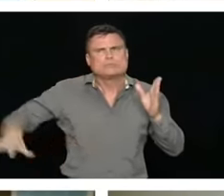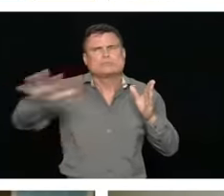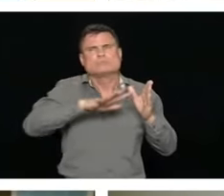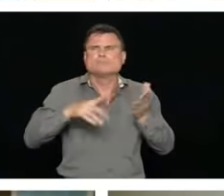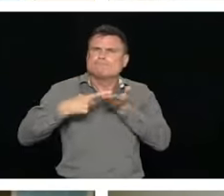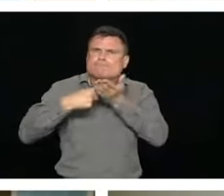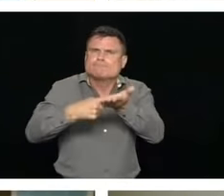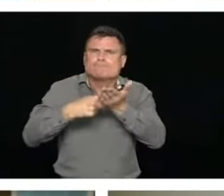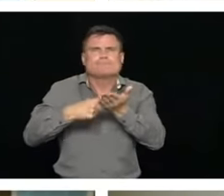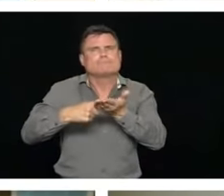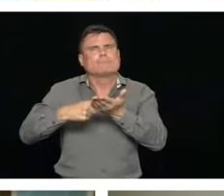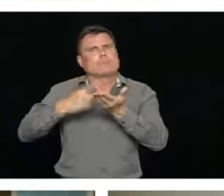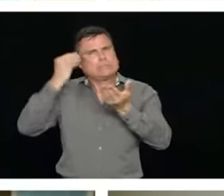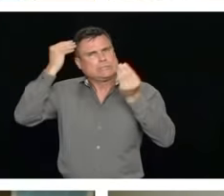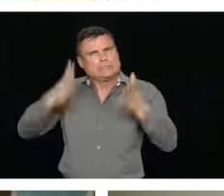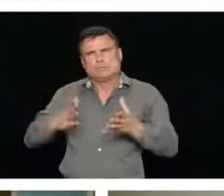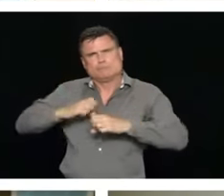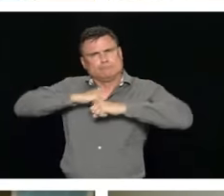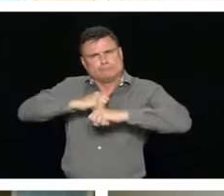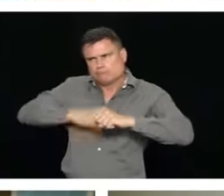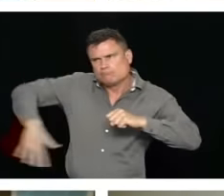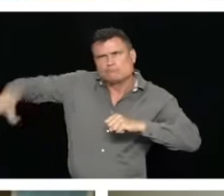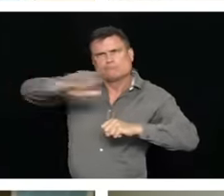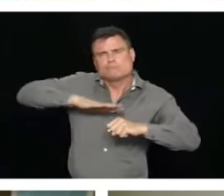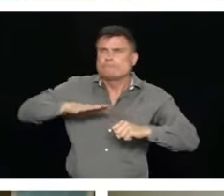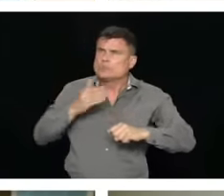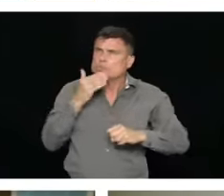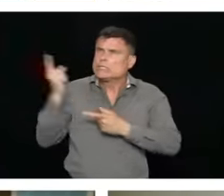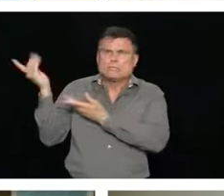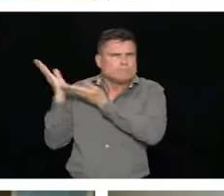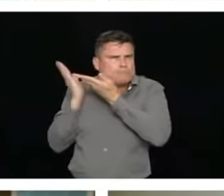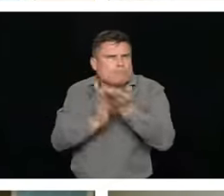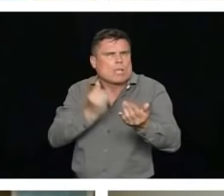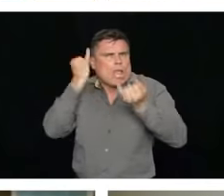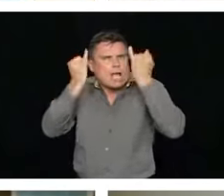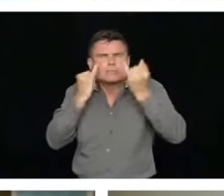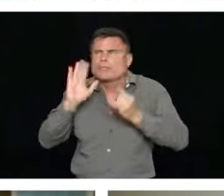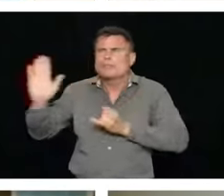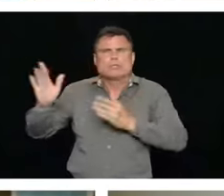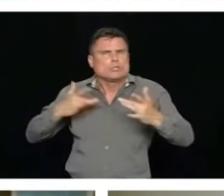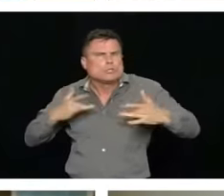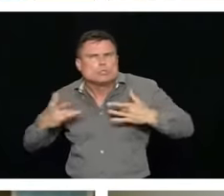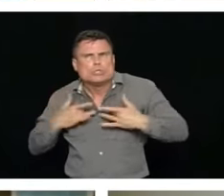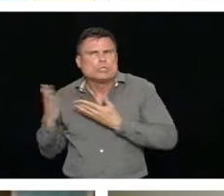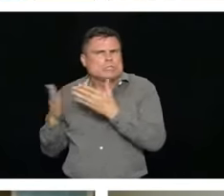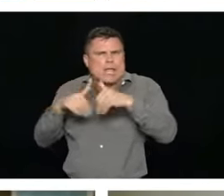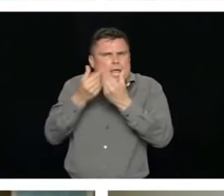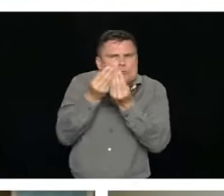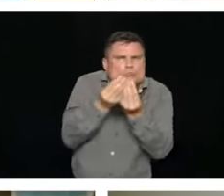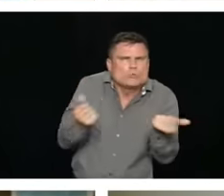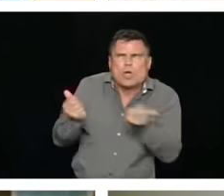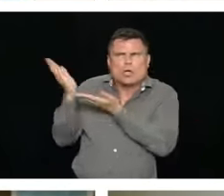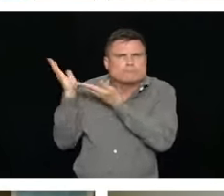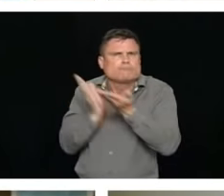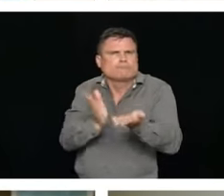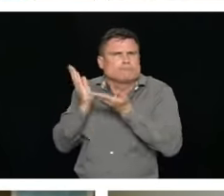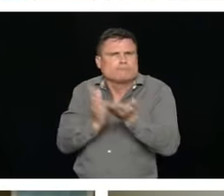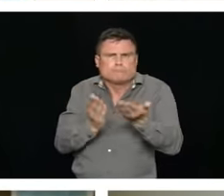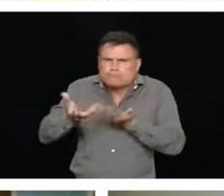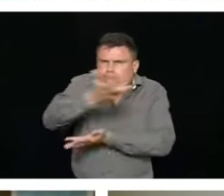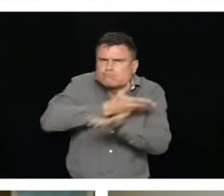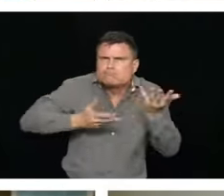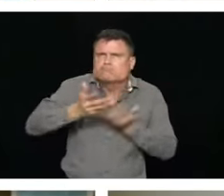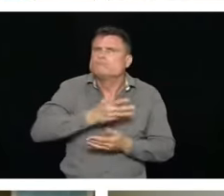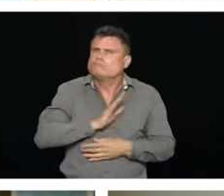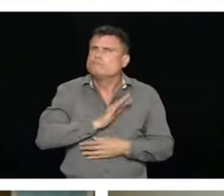brought forward. And so really following through on the request from the ministry that they work collaboratively together. And there is agreement that teachers cannot be